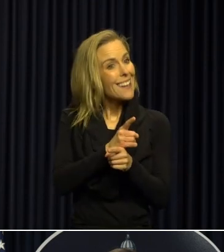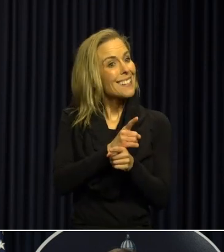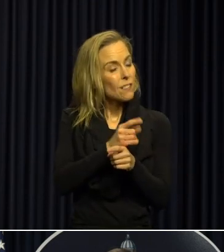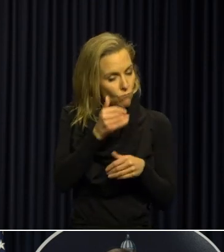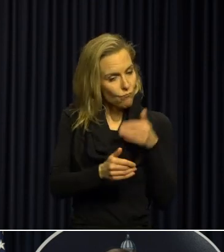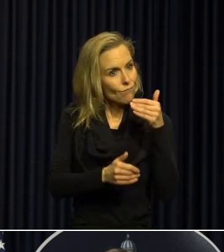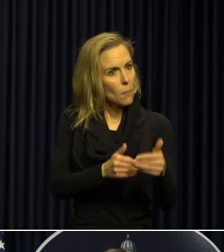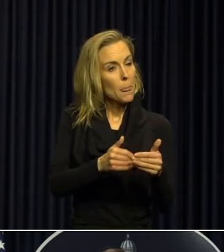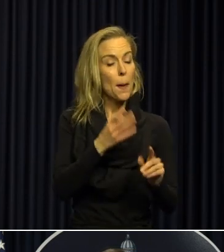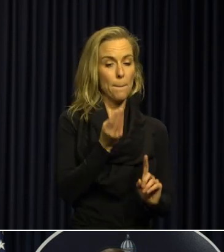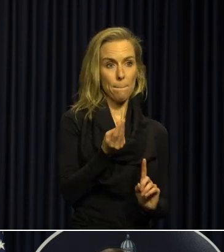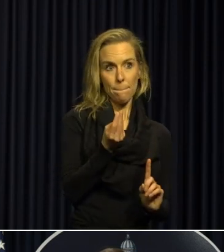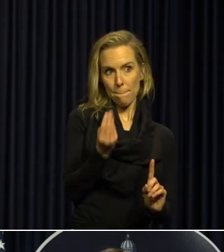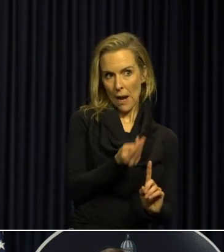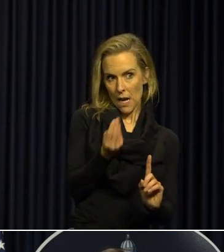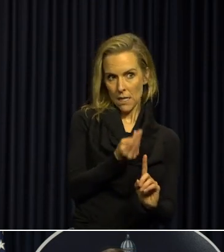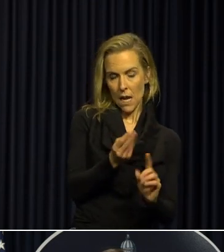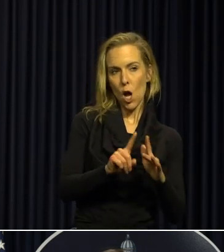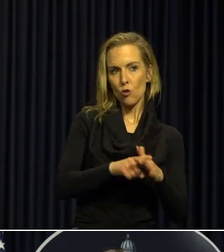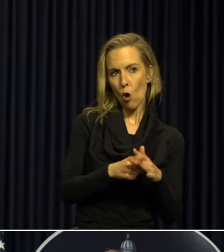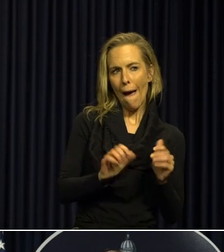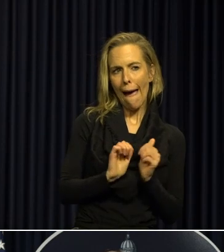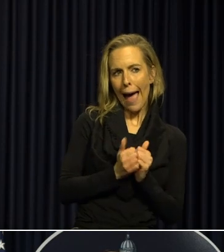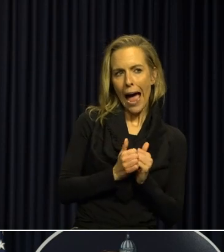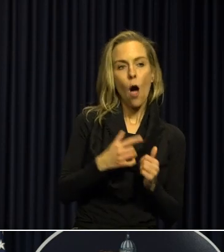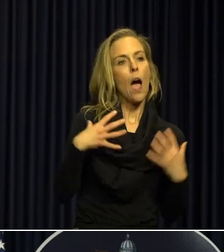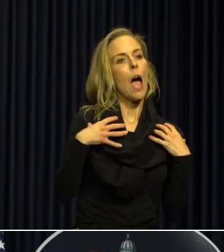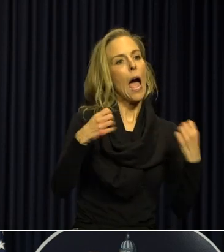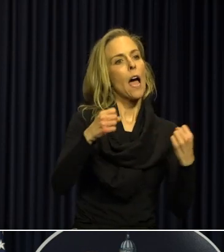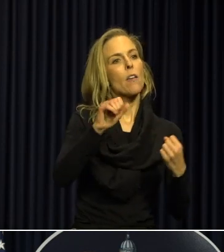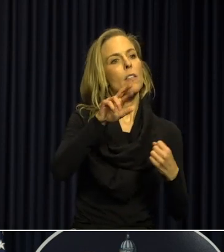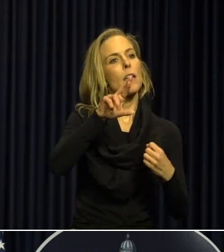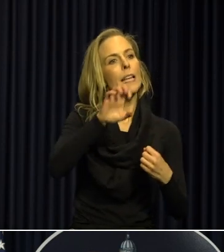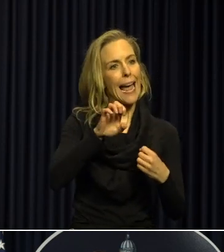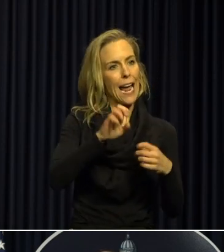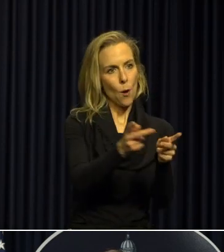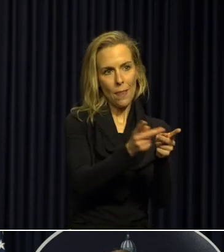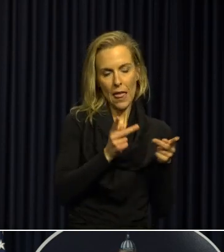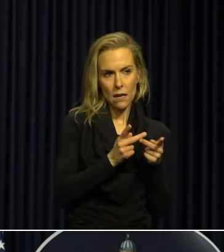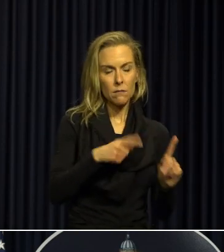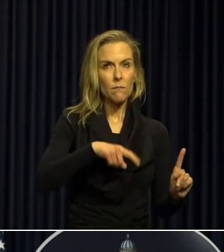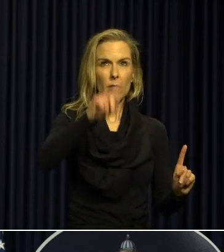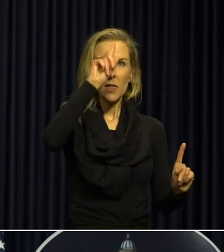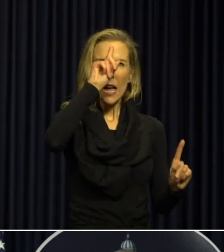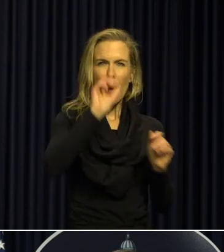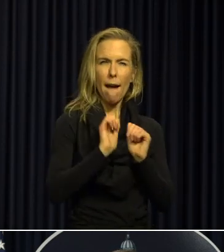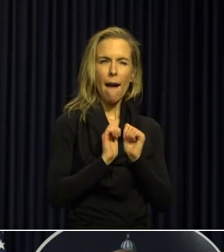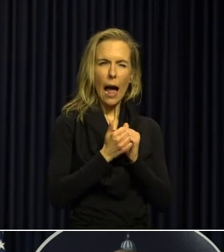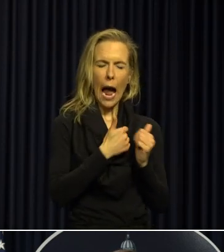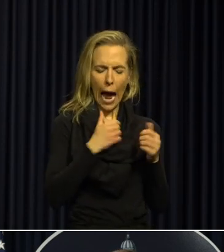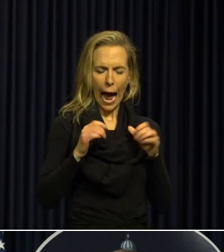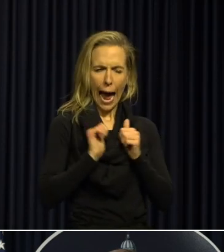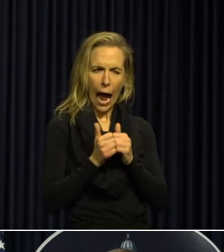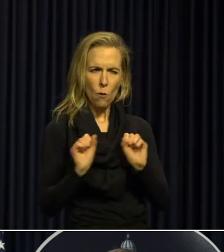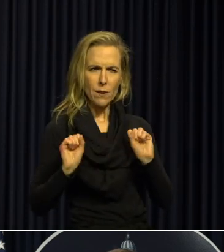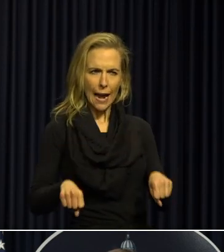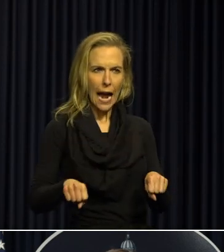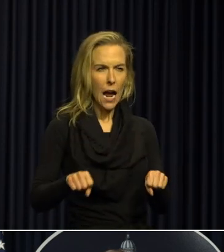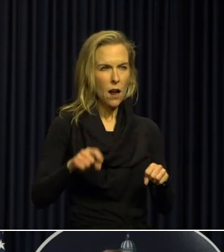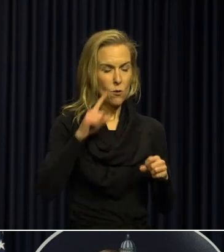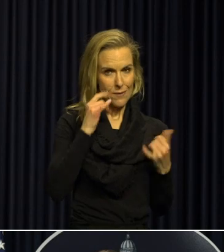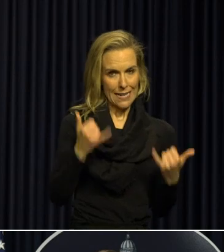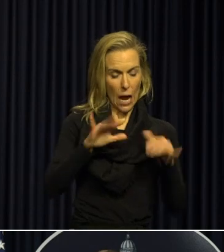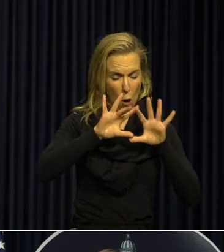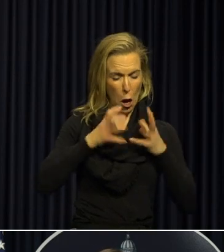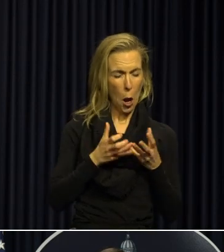with areas of our healthcare industry. When we think about a proof of concept of can we, where we are in this